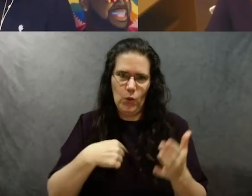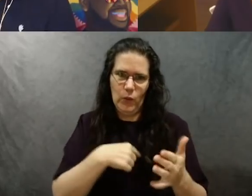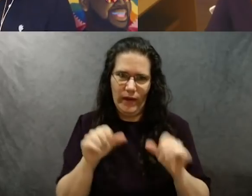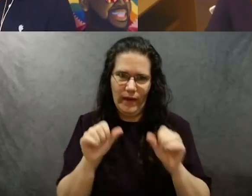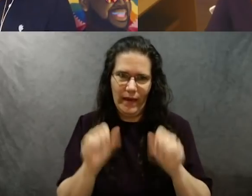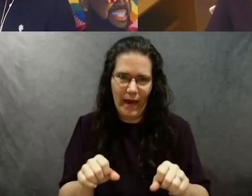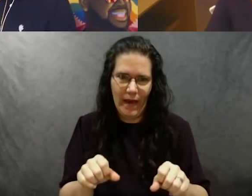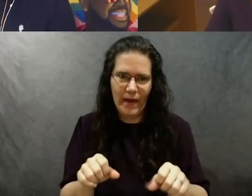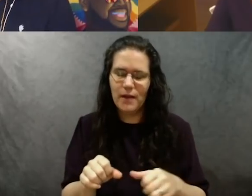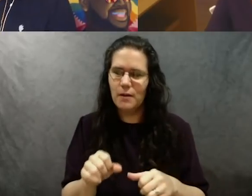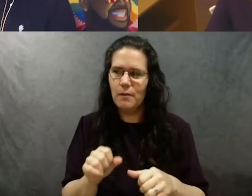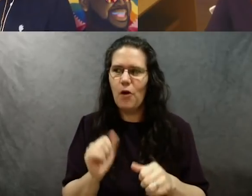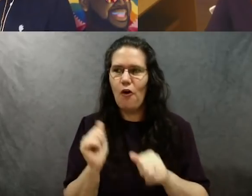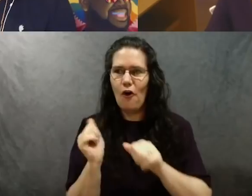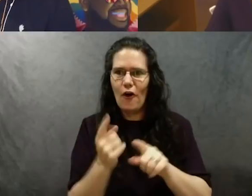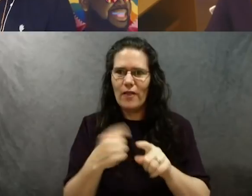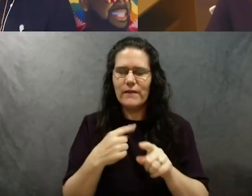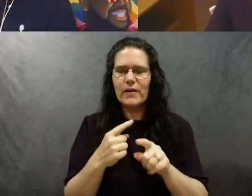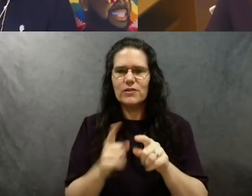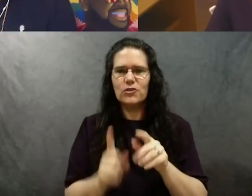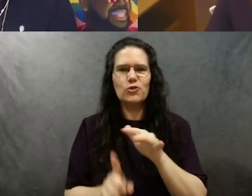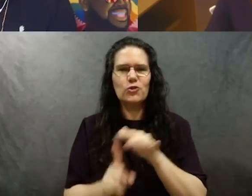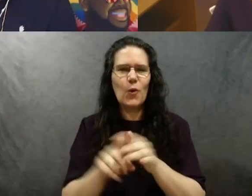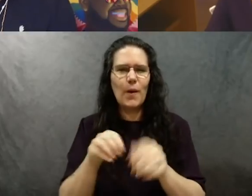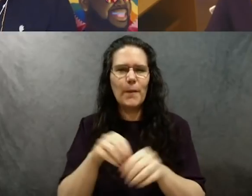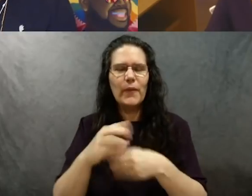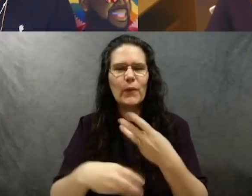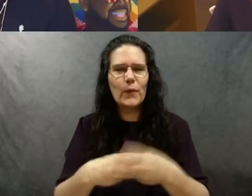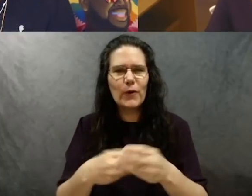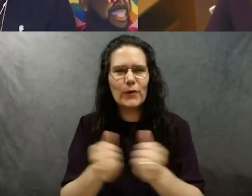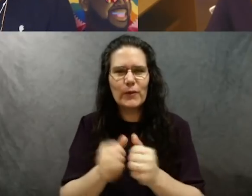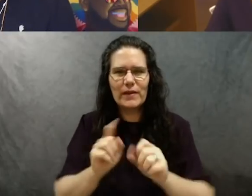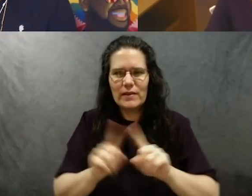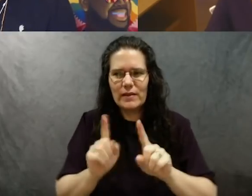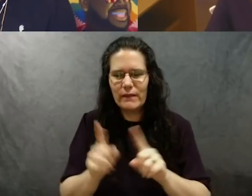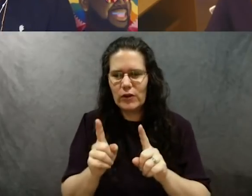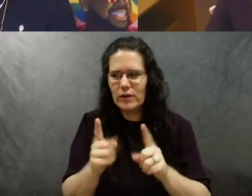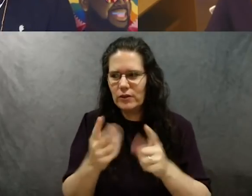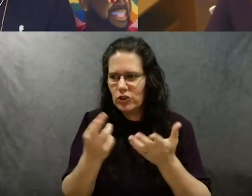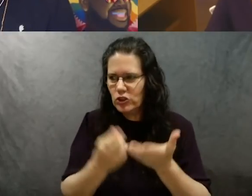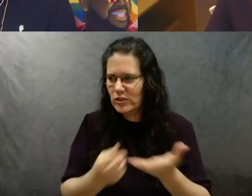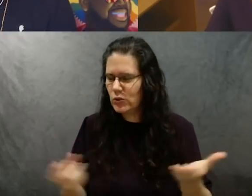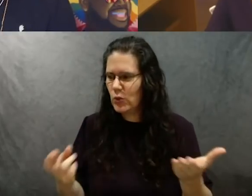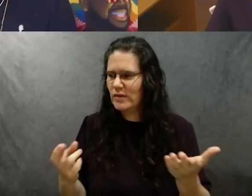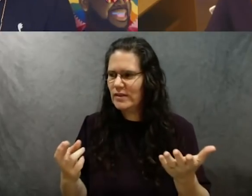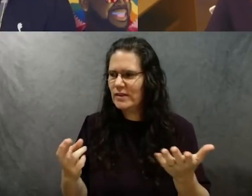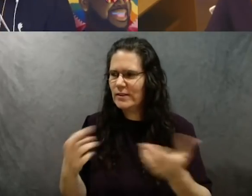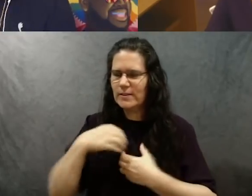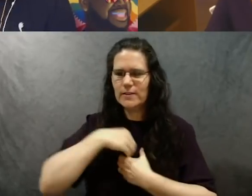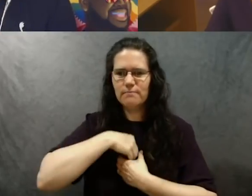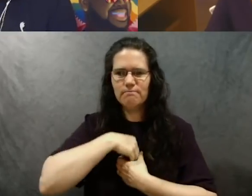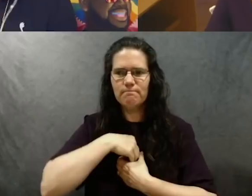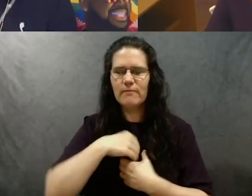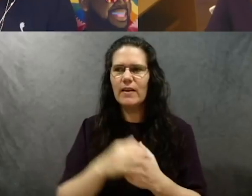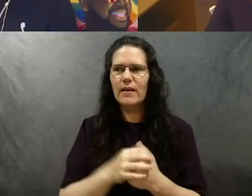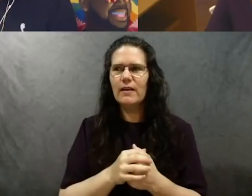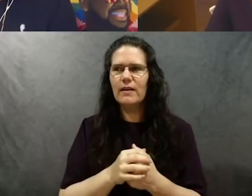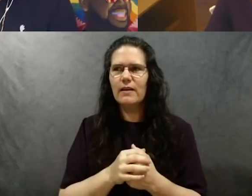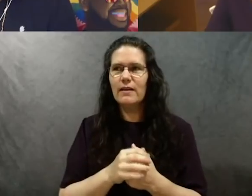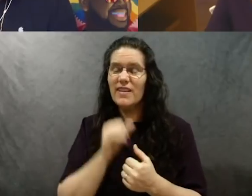this world with different resources, you know, and not everyone